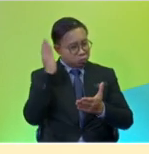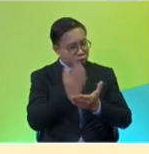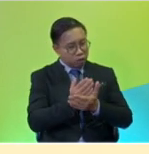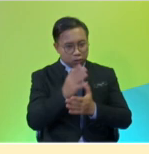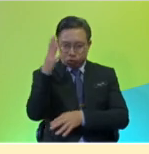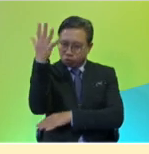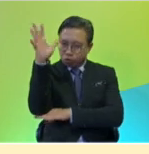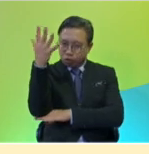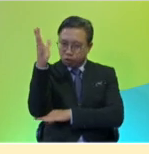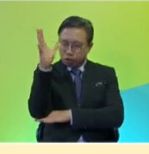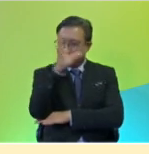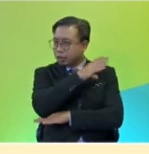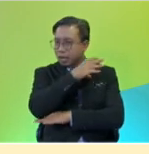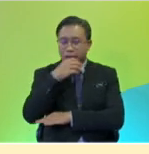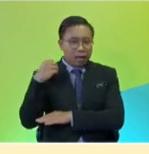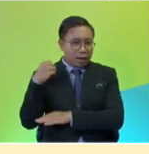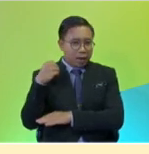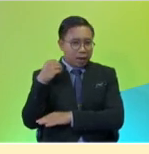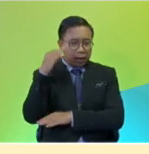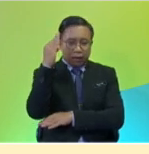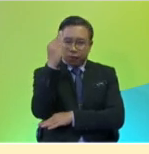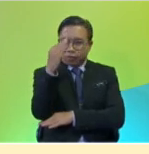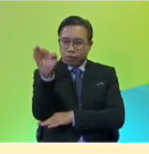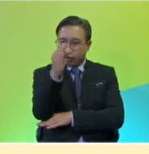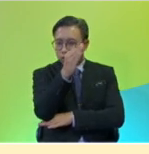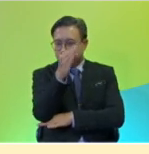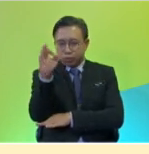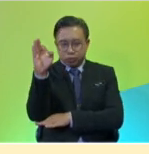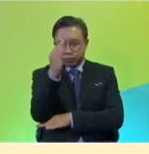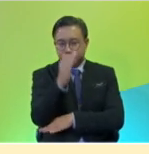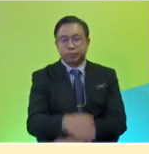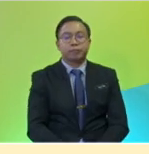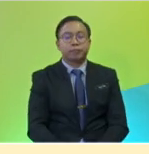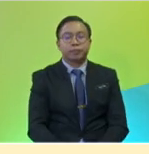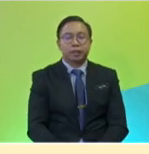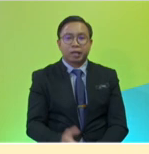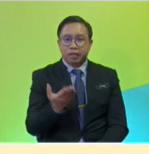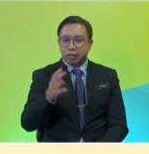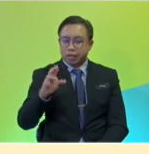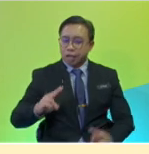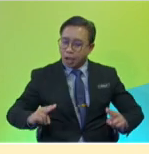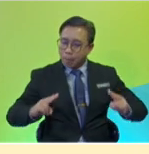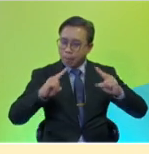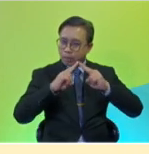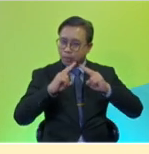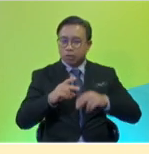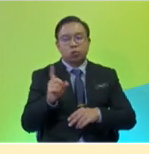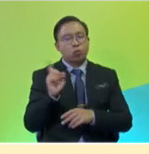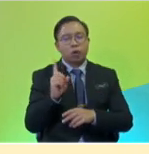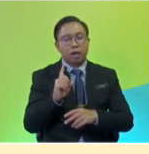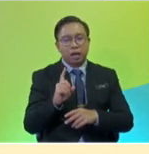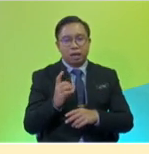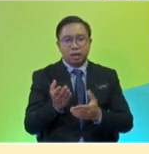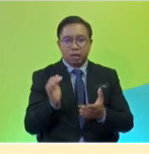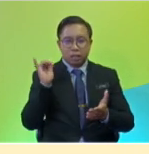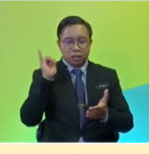forests. Do not cut the trees and forests. Yes, mm-hmm. because that's their habitats. Yeah, that's where they want to live if you cut